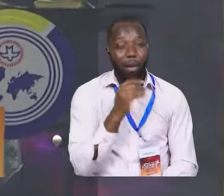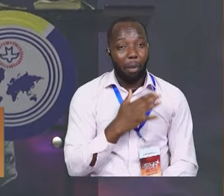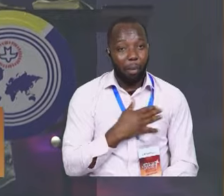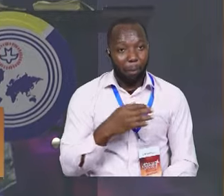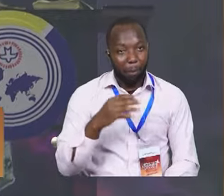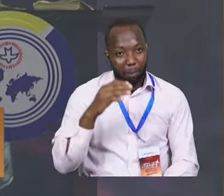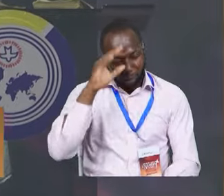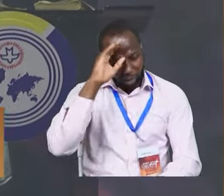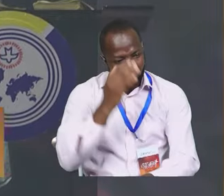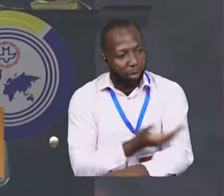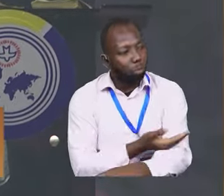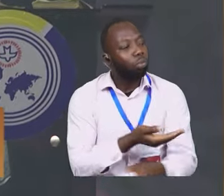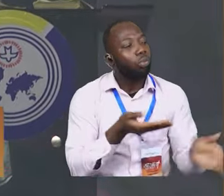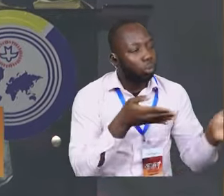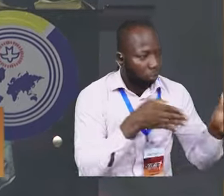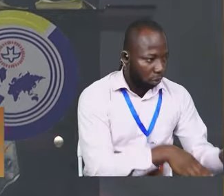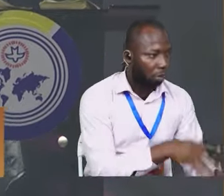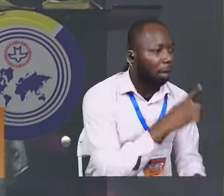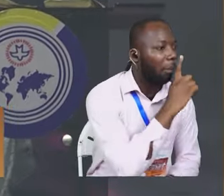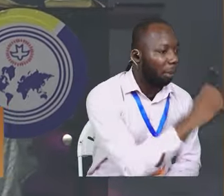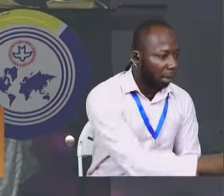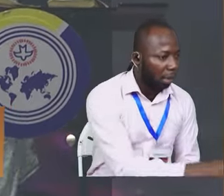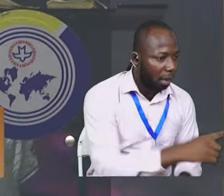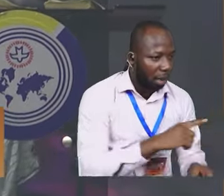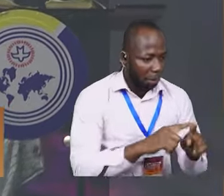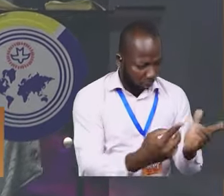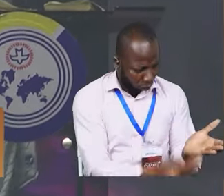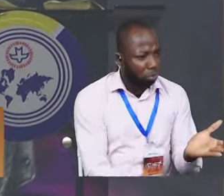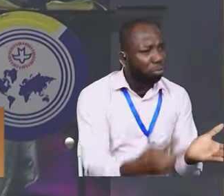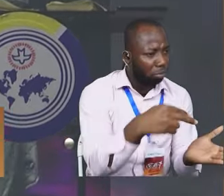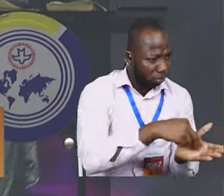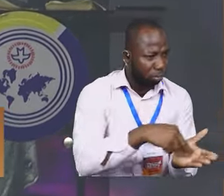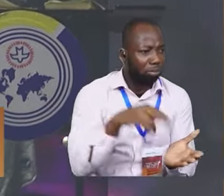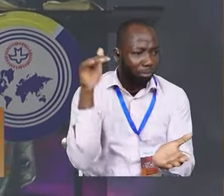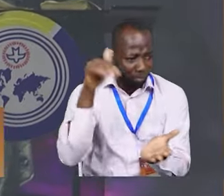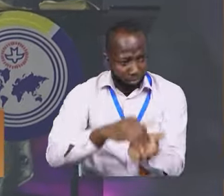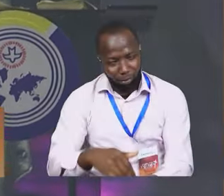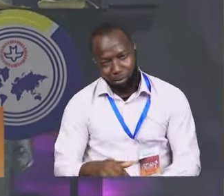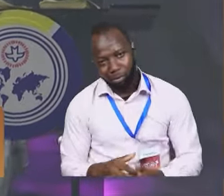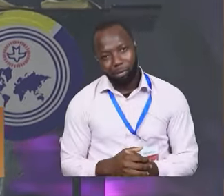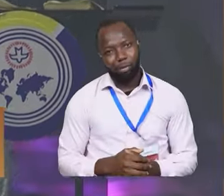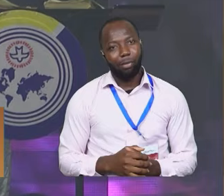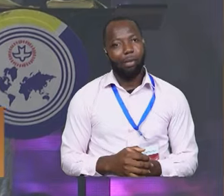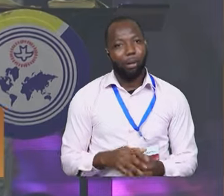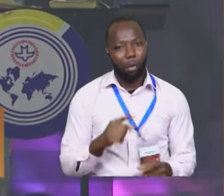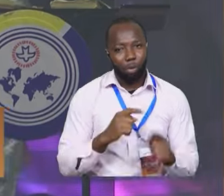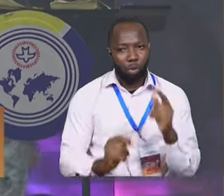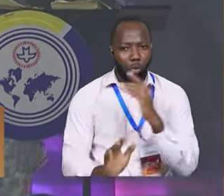we. My child died. Now so sorry, but he resurrected.